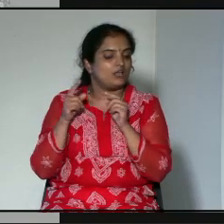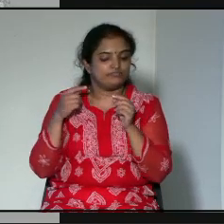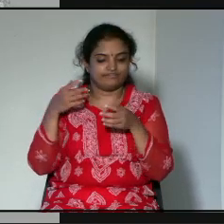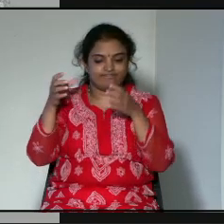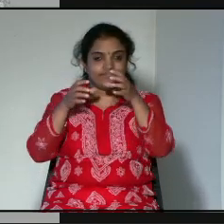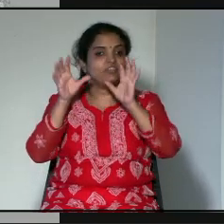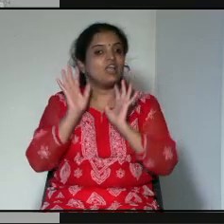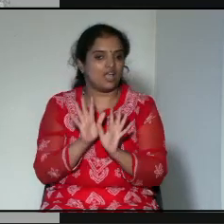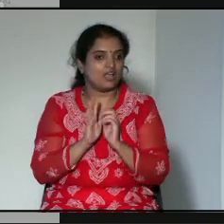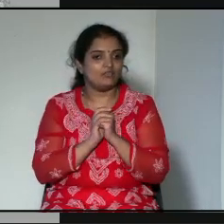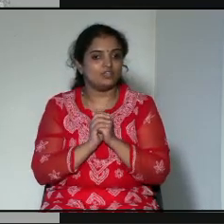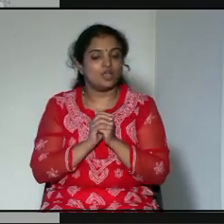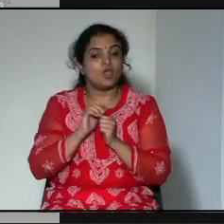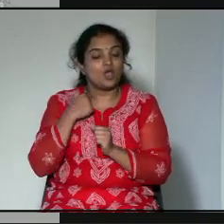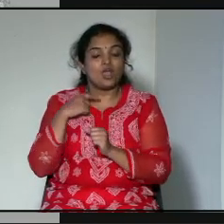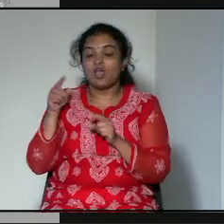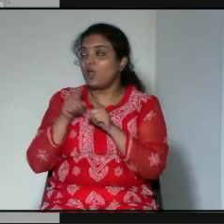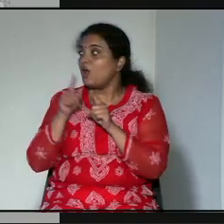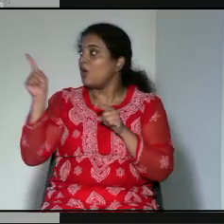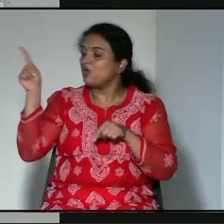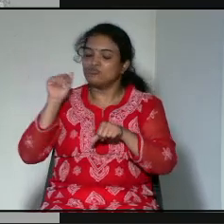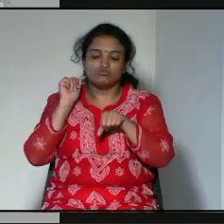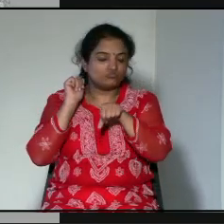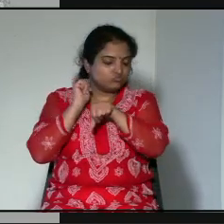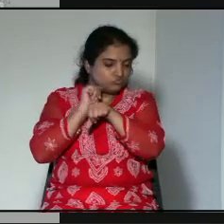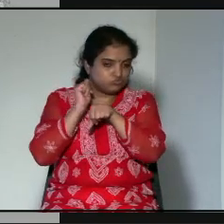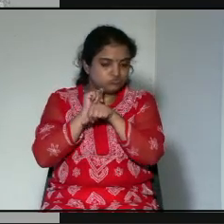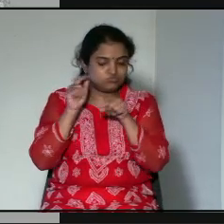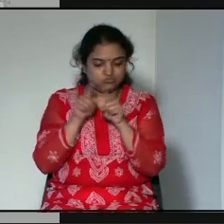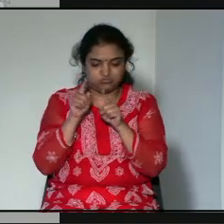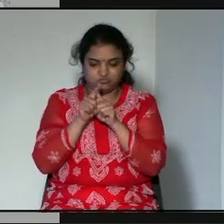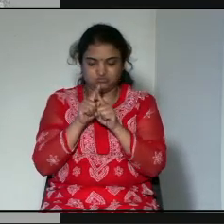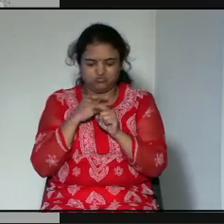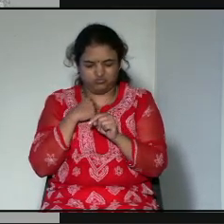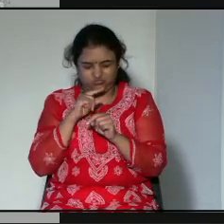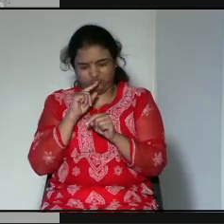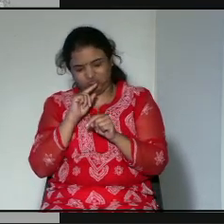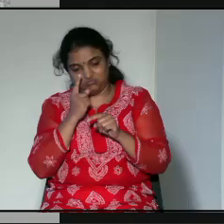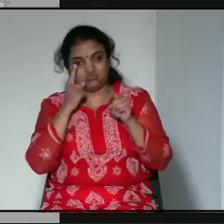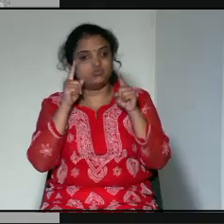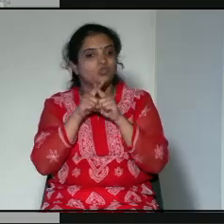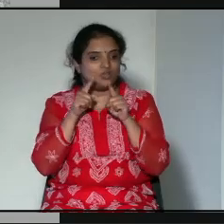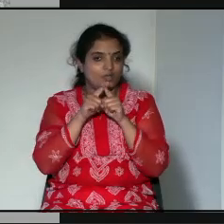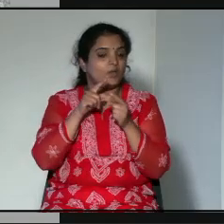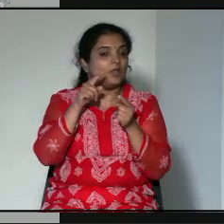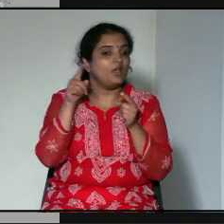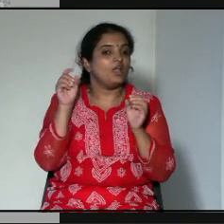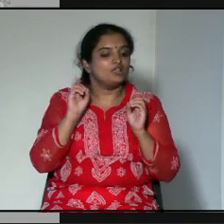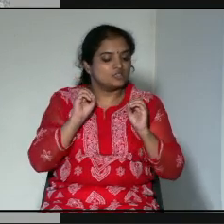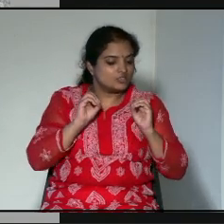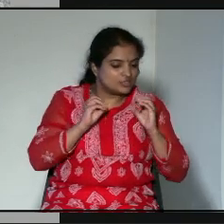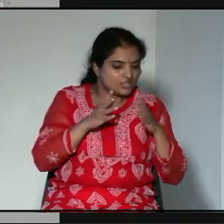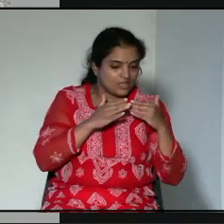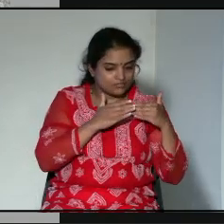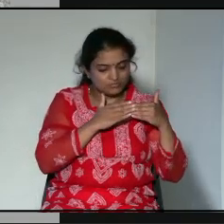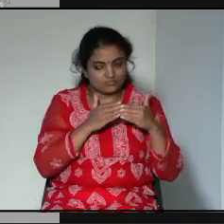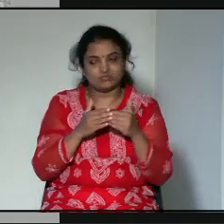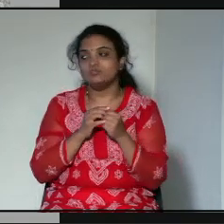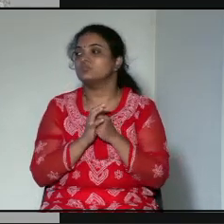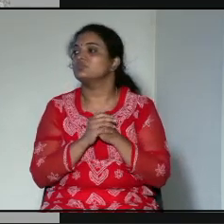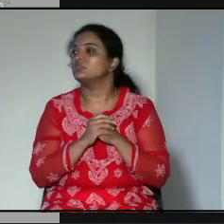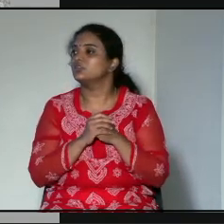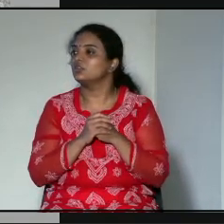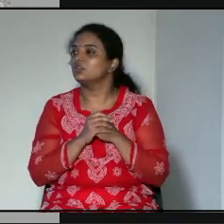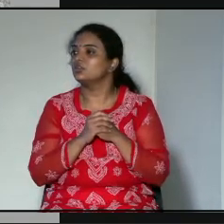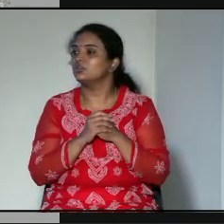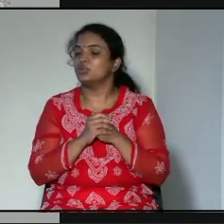took her for the dhalai work to an artisanal hub of Kasharipara in Bhawanipur, not far from where she lived. The